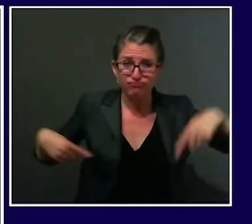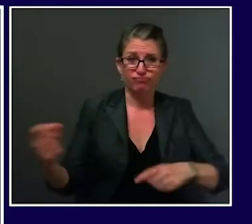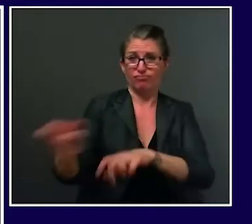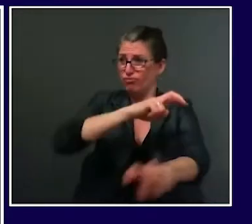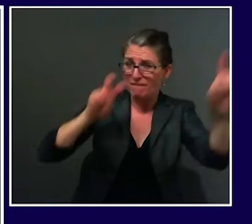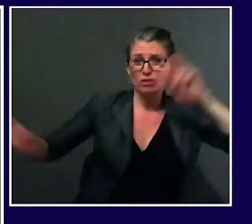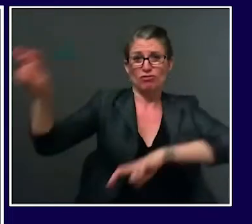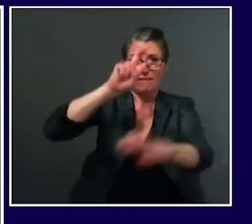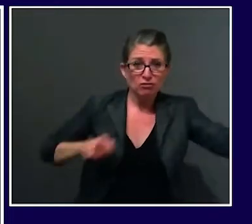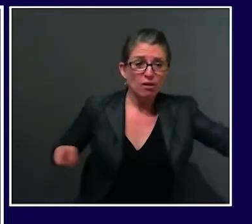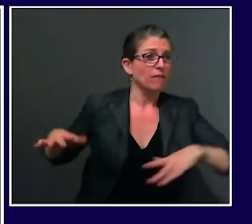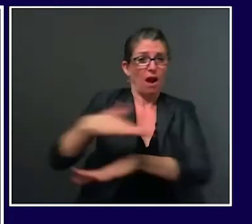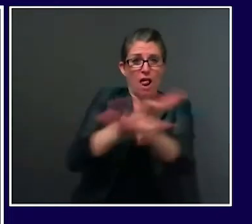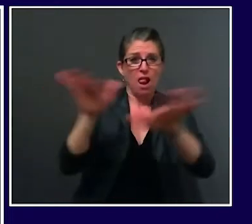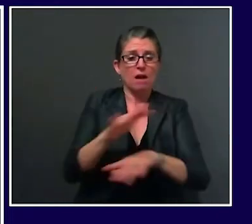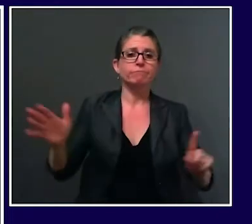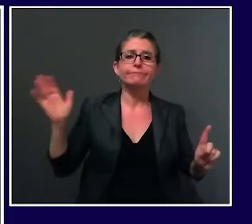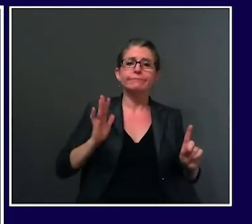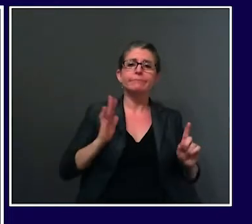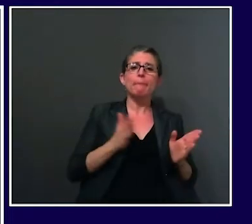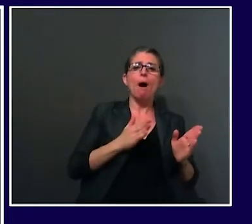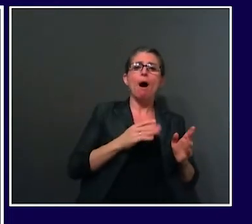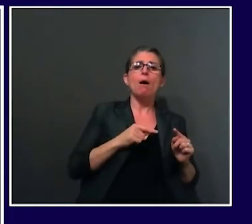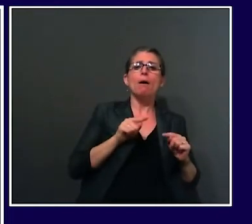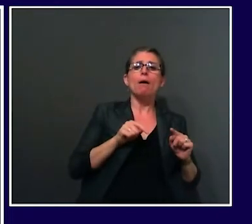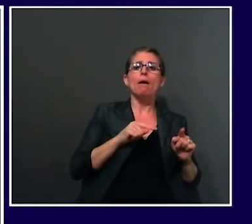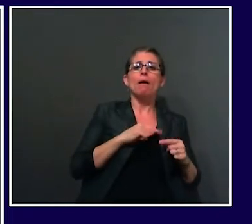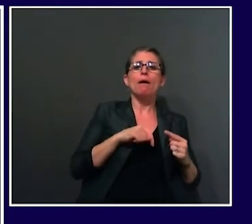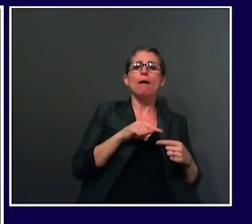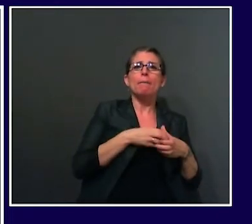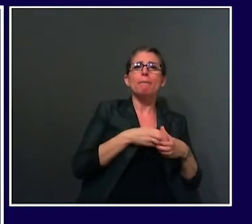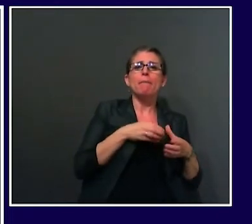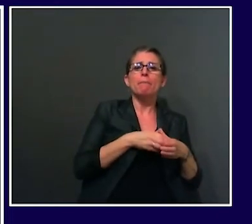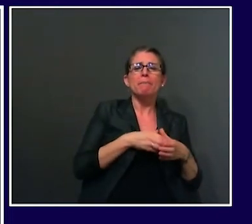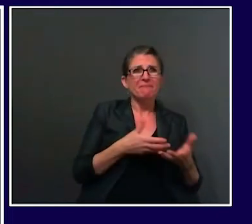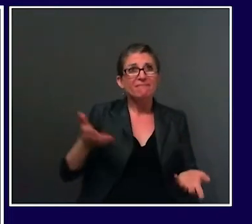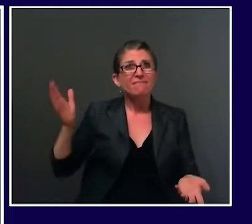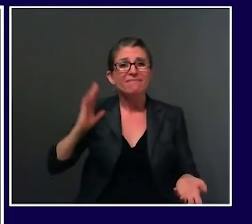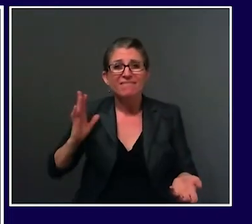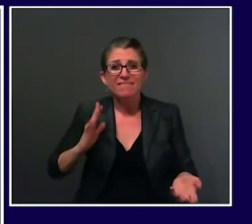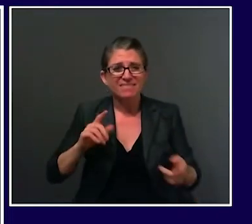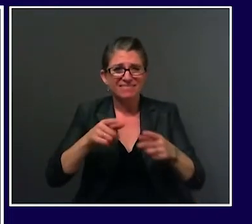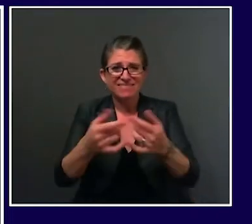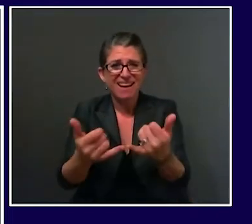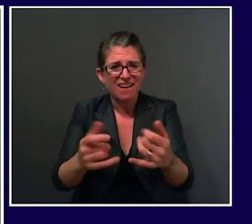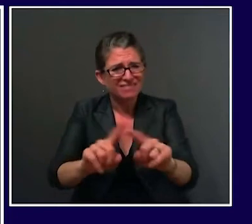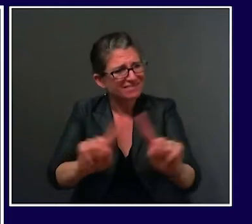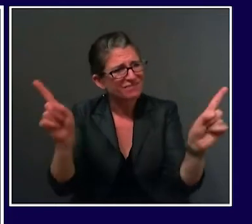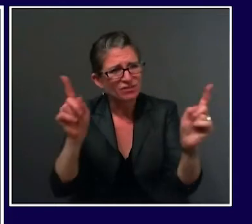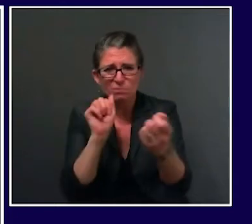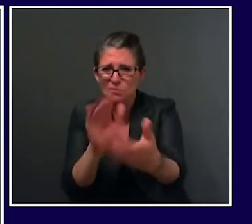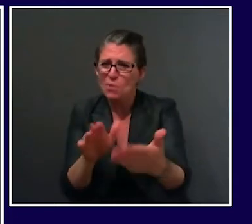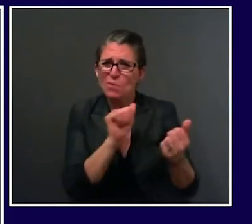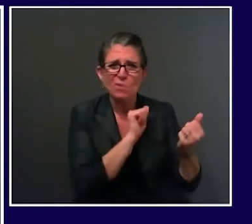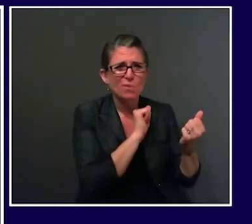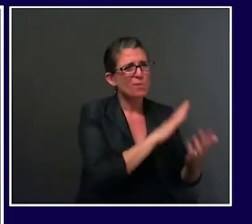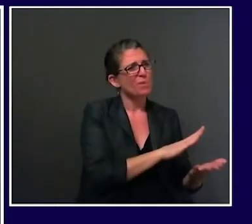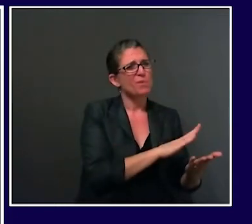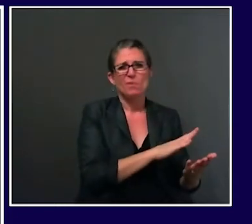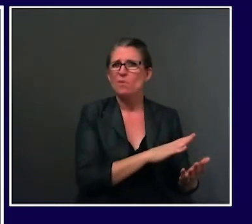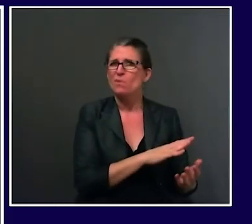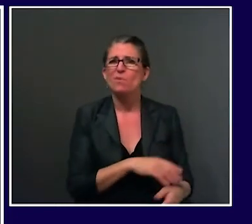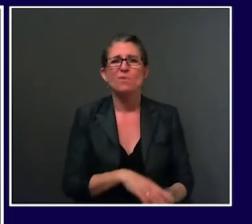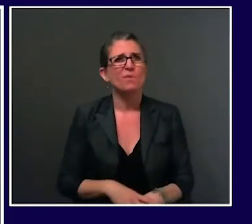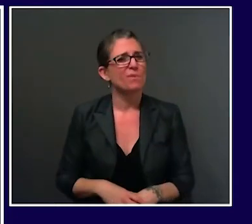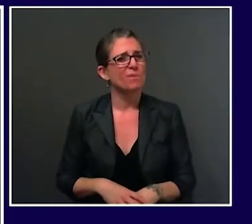making policy decisions on that basis is something we have to think about very carefully. That's why right now we're doing it on a